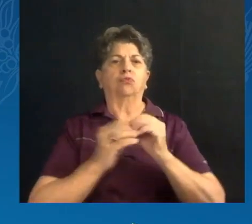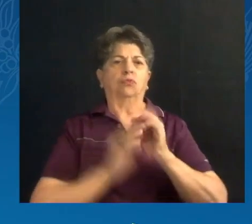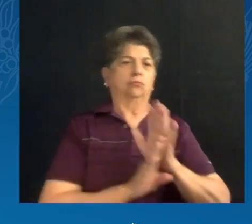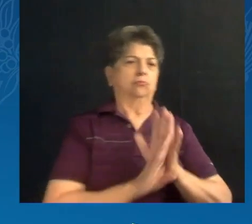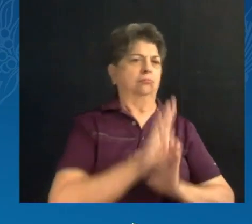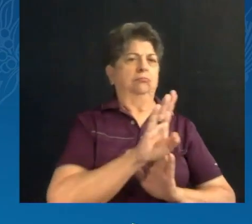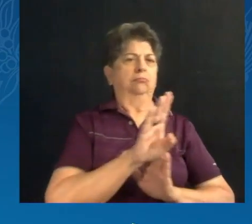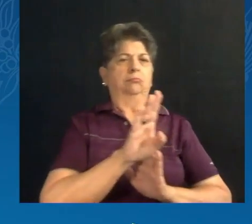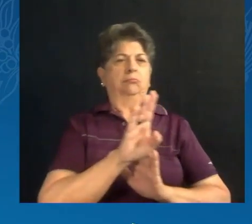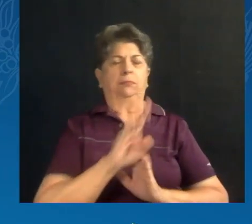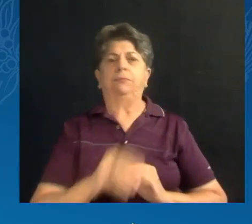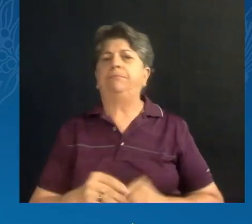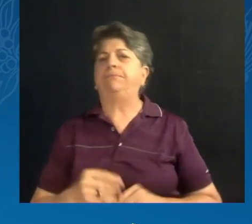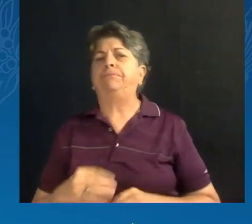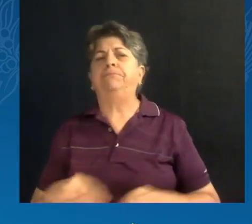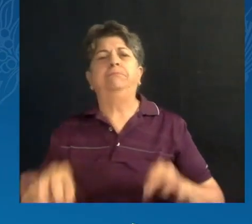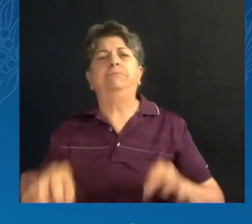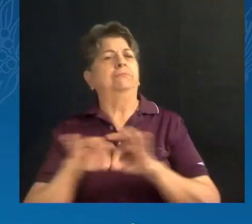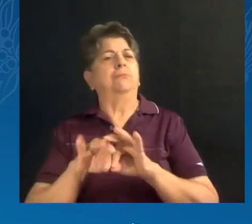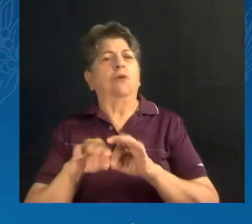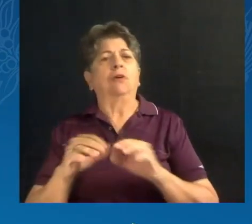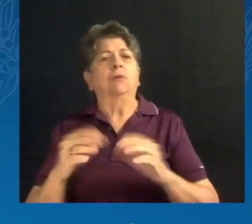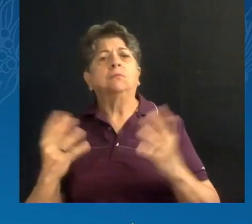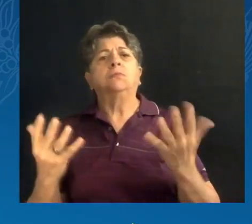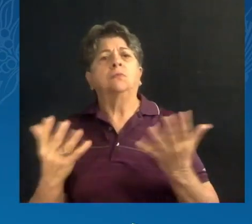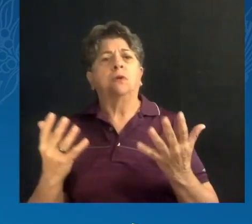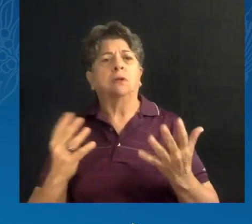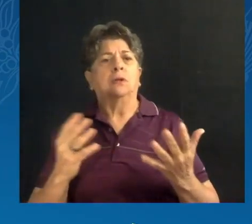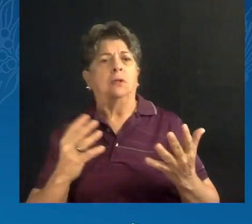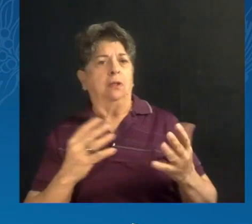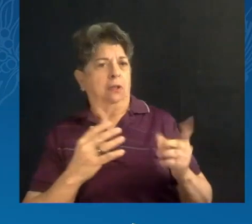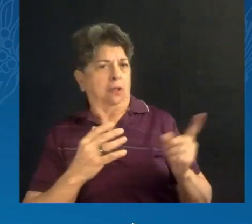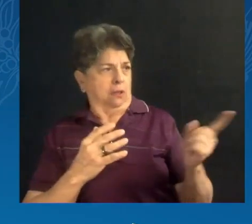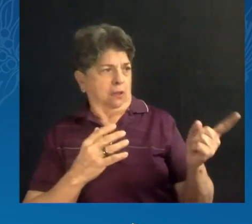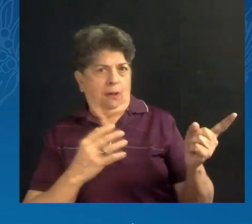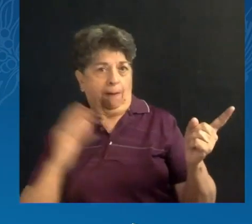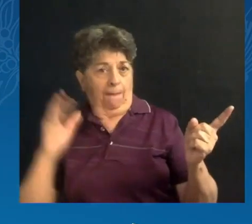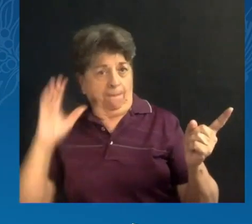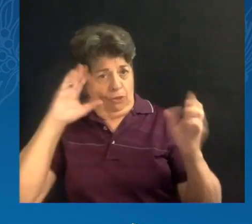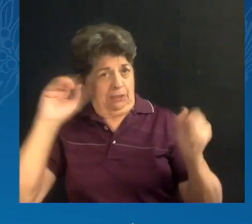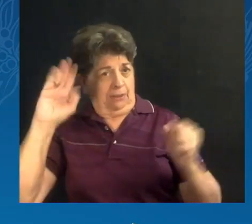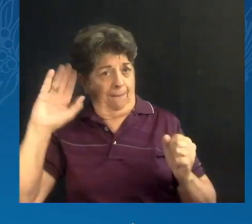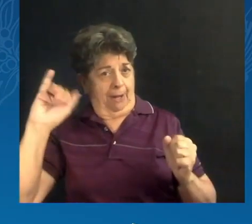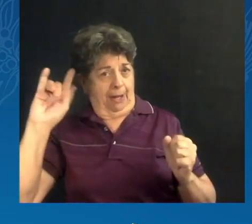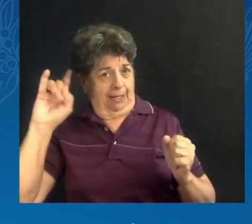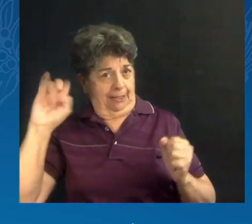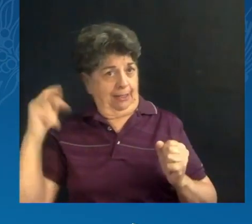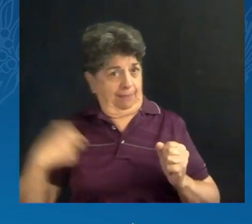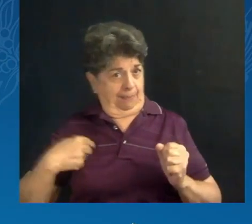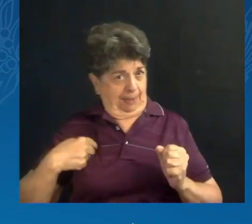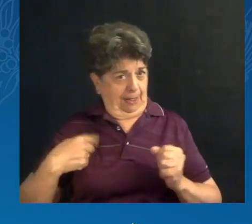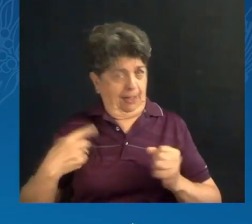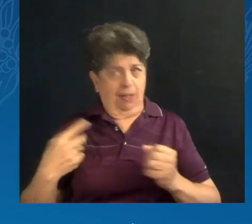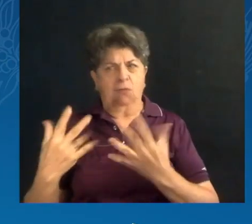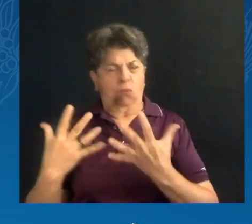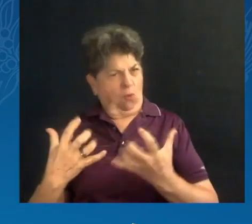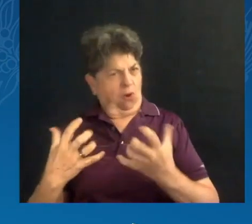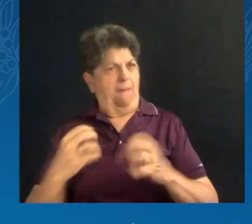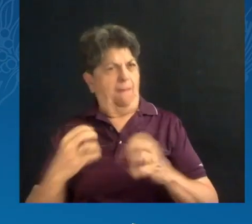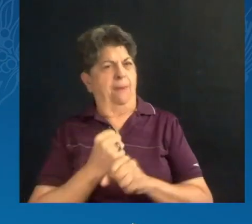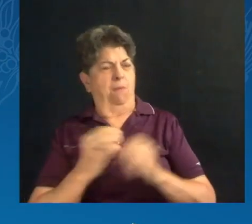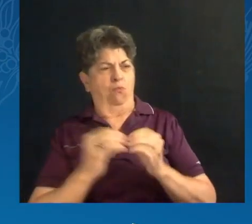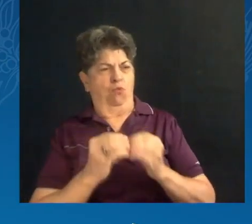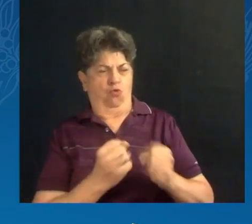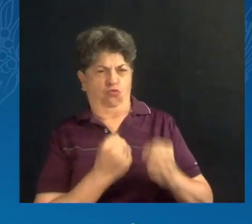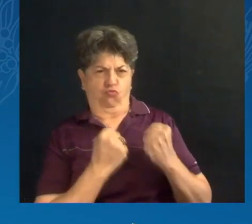administration, which is to strengthen our alliances and partnerships in the region. Which brings me to the agenda for